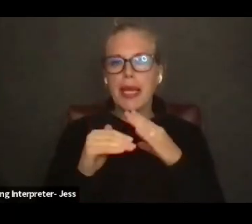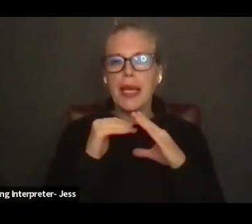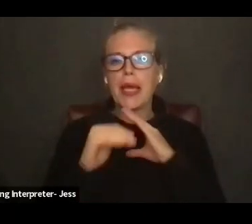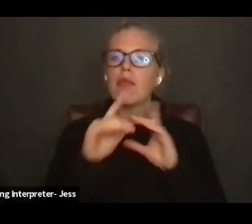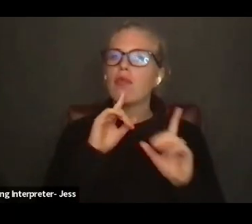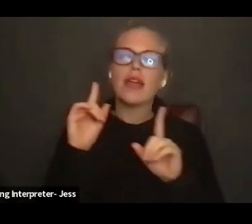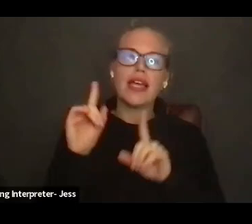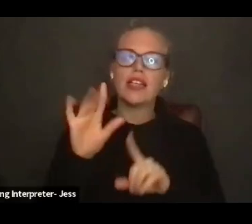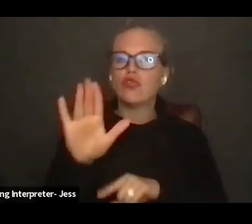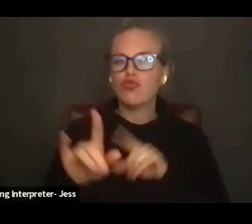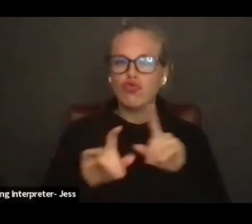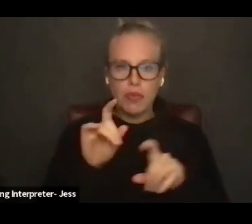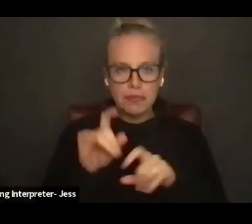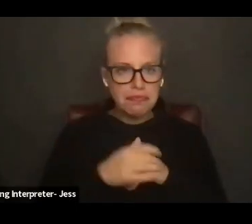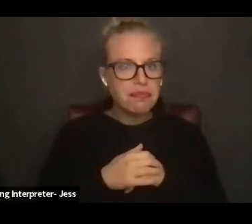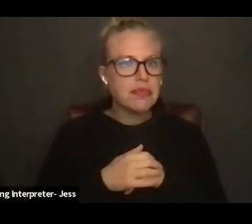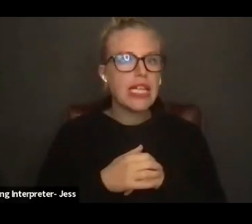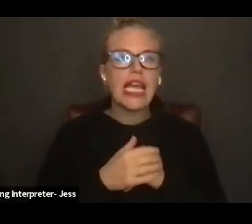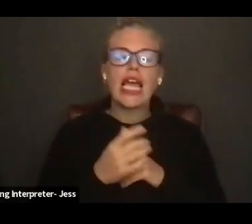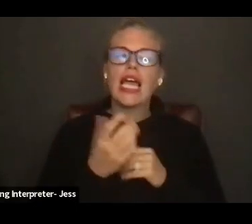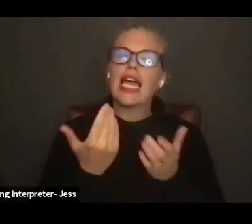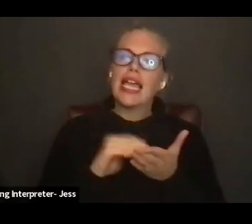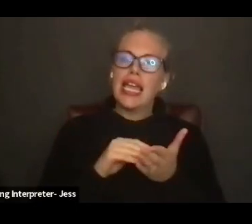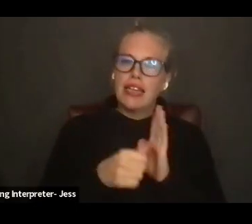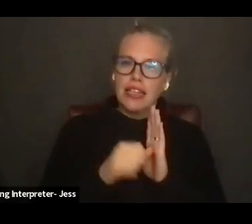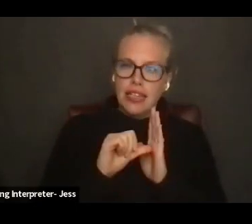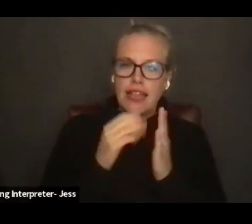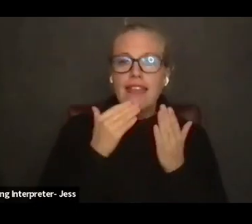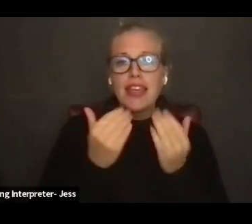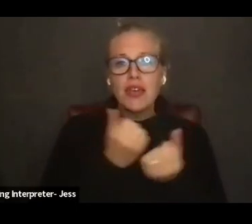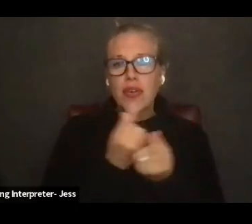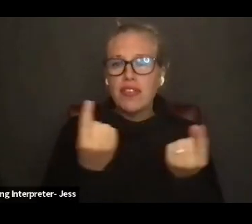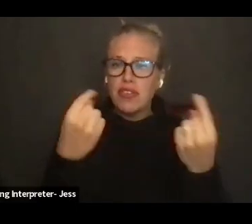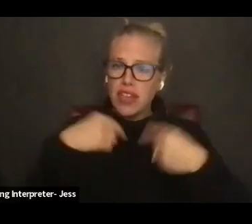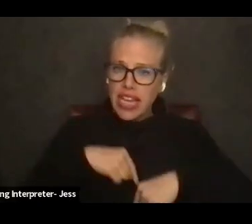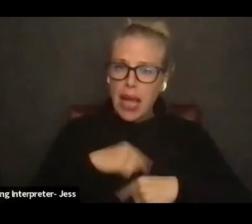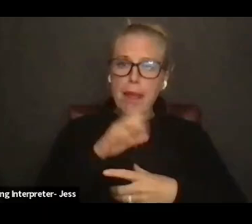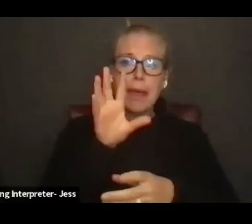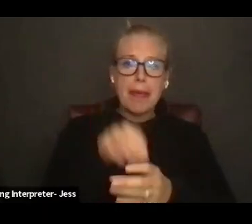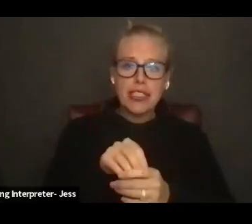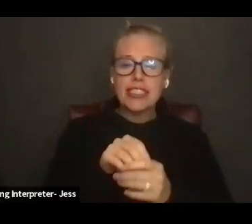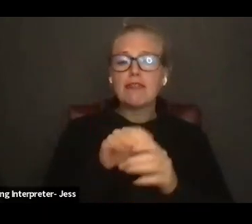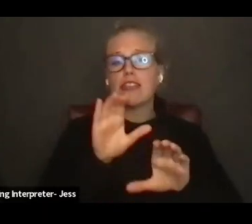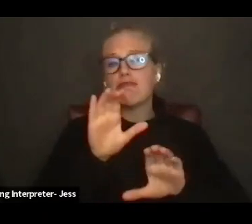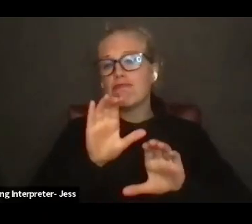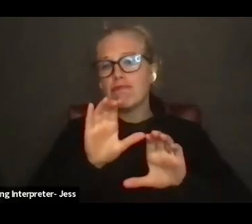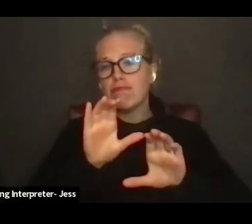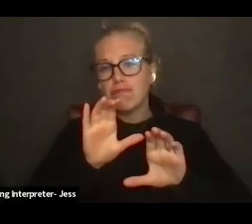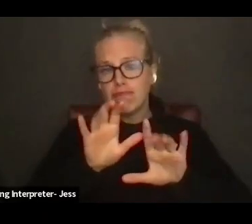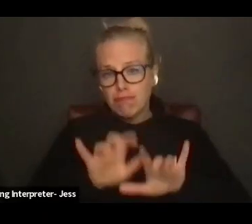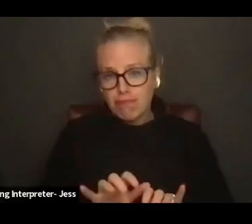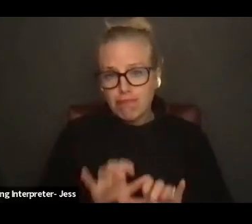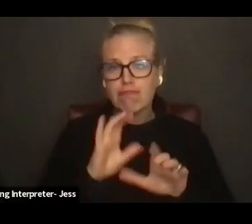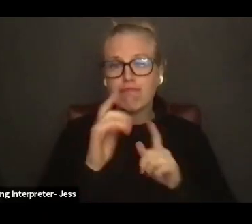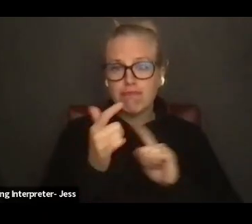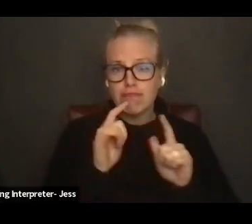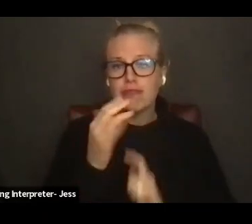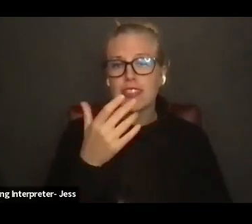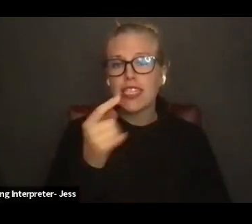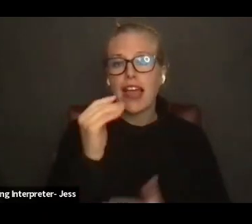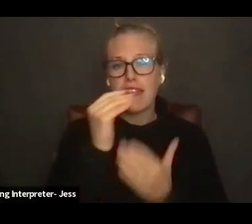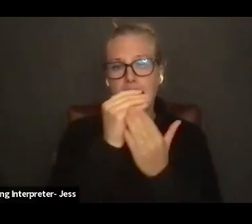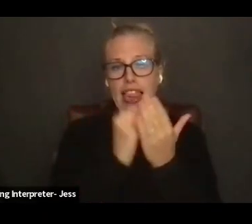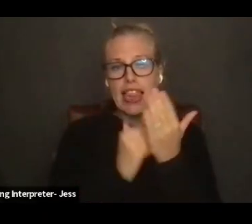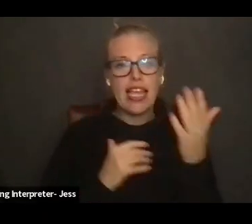your questions. So I just want to say thank you all for attending and participating today. I do have a list of